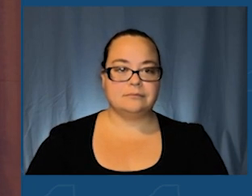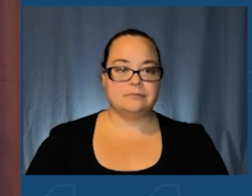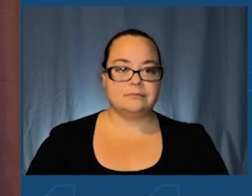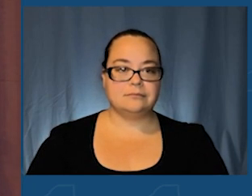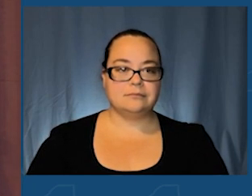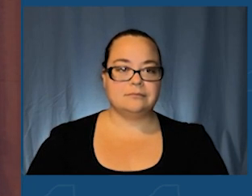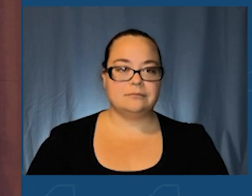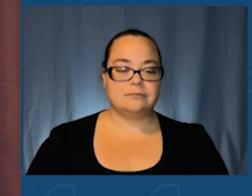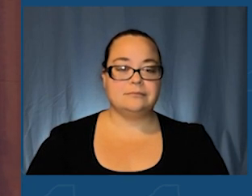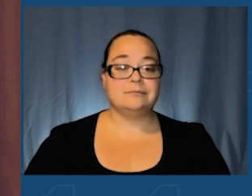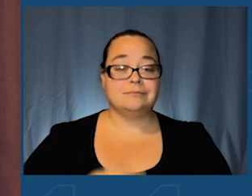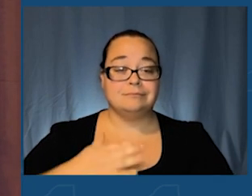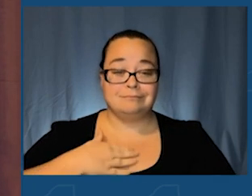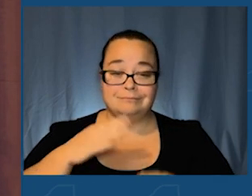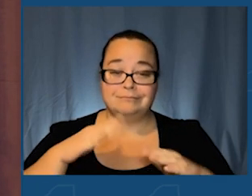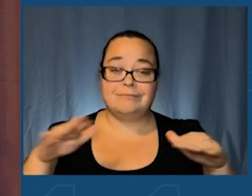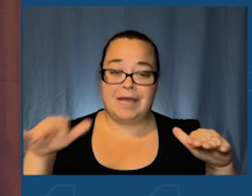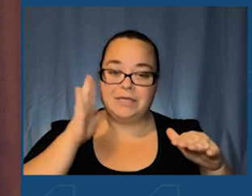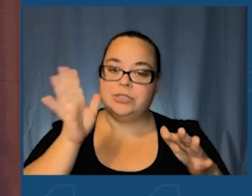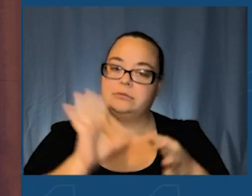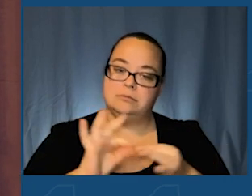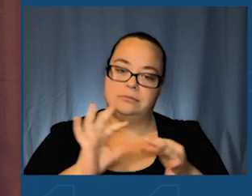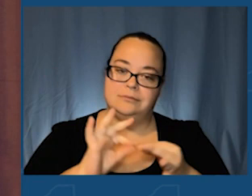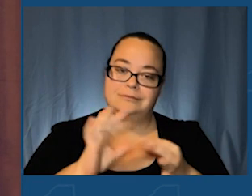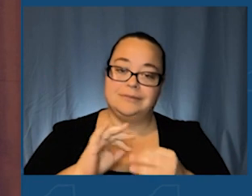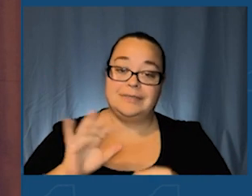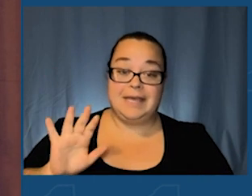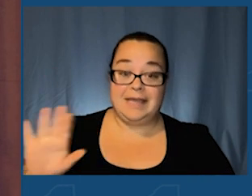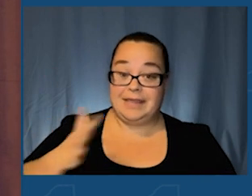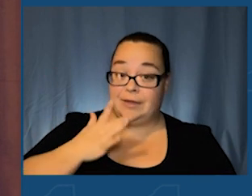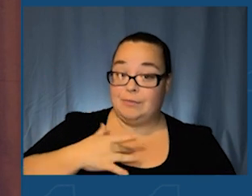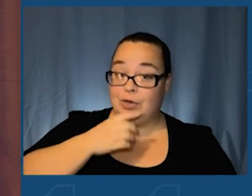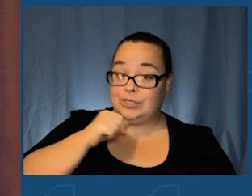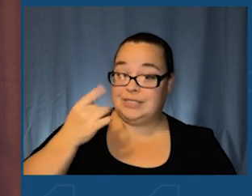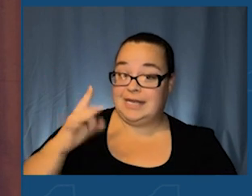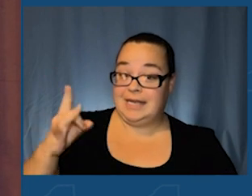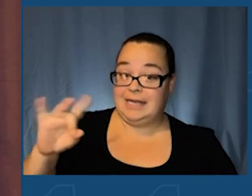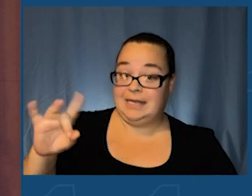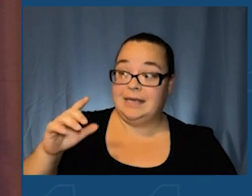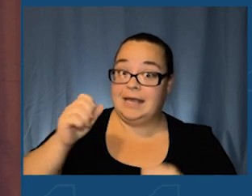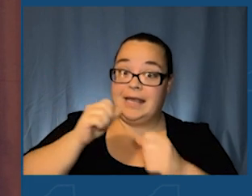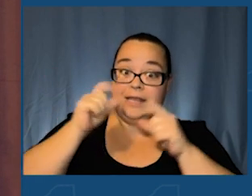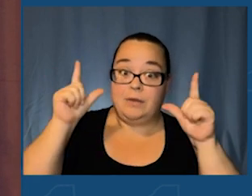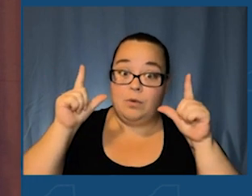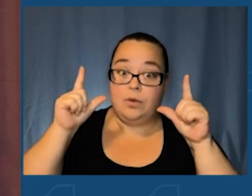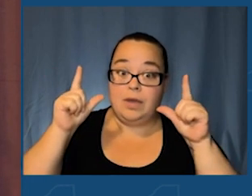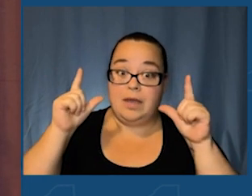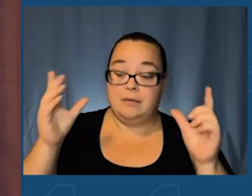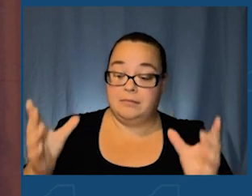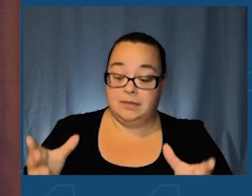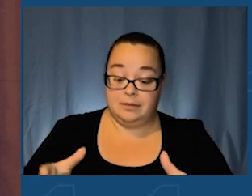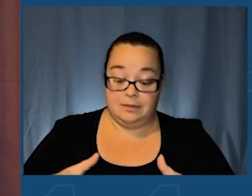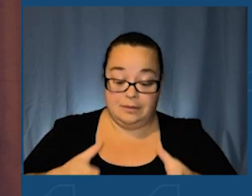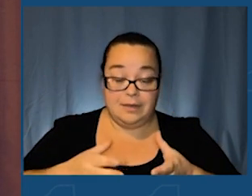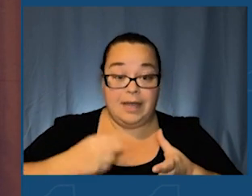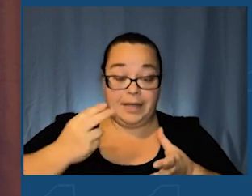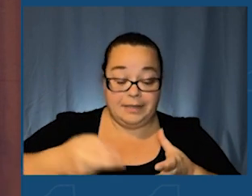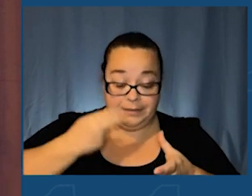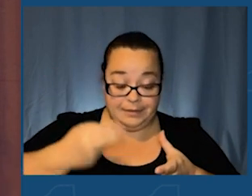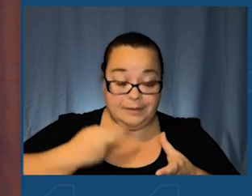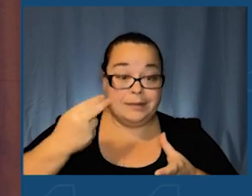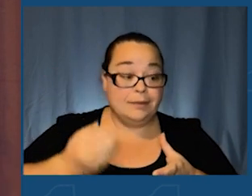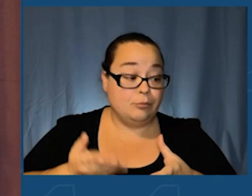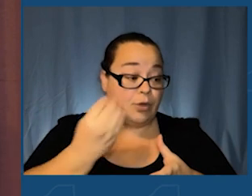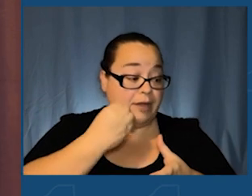My children will tell you on their 18th birthday, they woke up next to their breakfast bowl with a voter registration form. That's the kind of